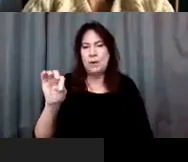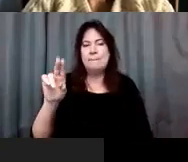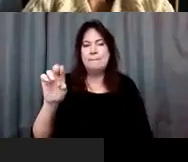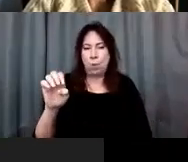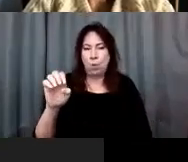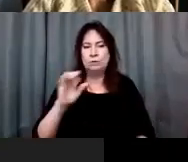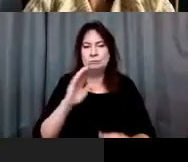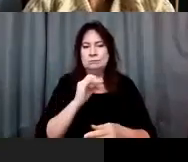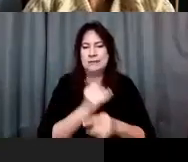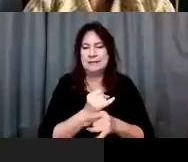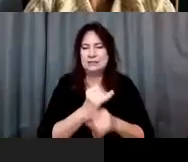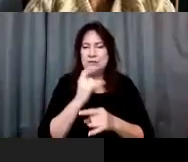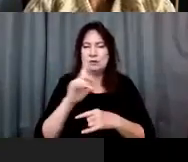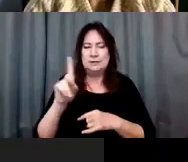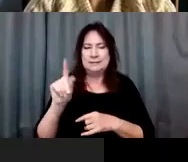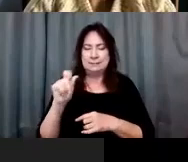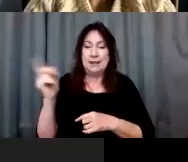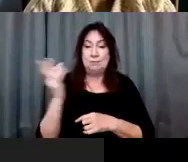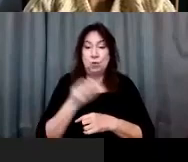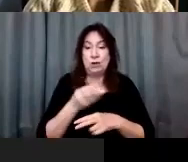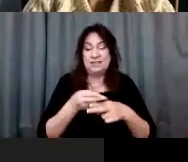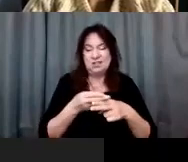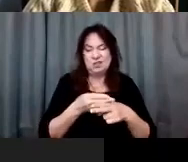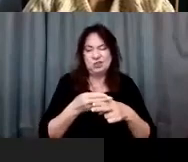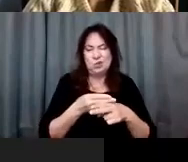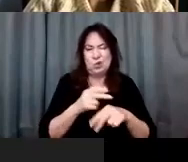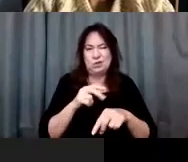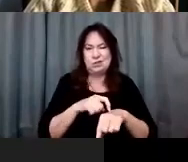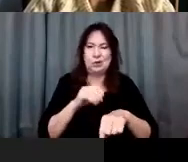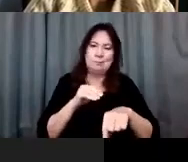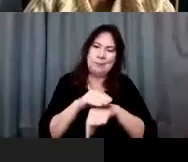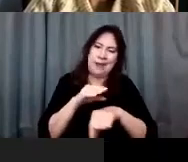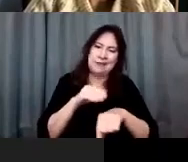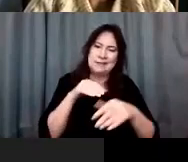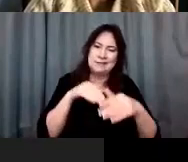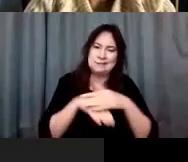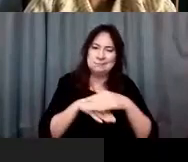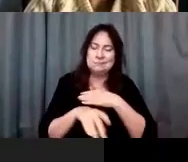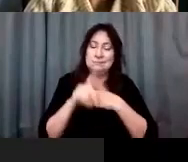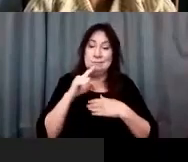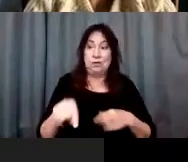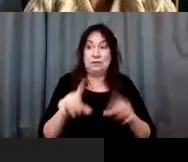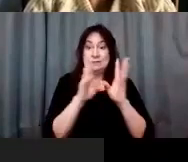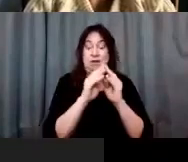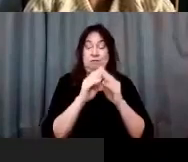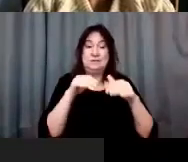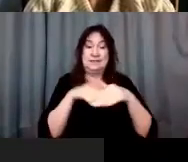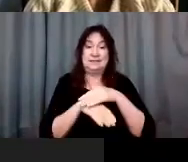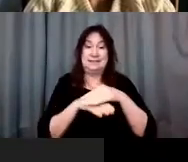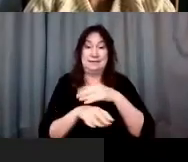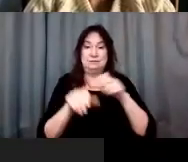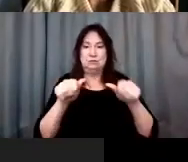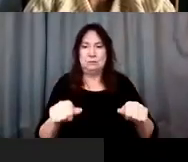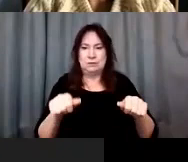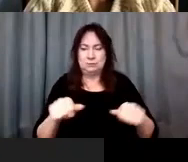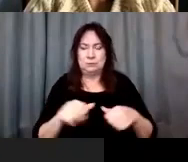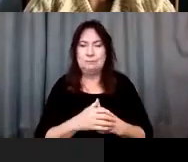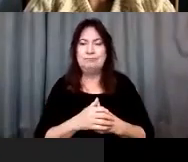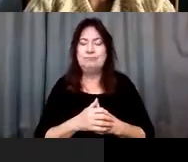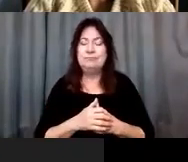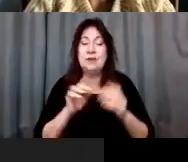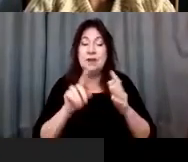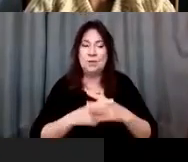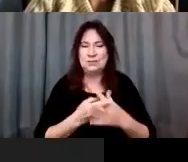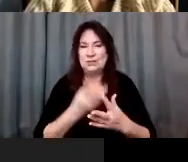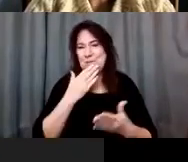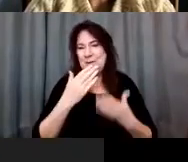brought in as a short-term access consultant to help make this conference as accessible as possible. I want to start out by